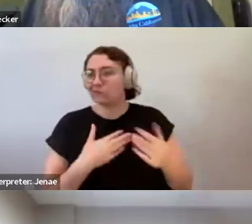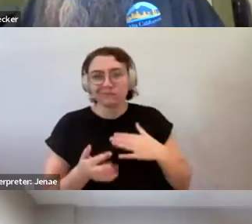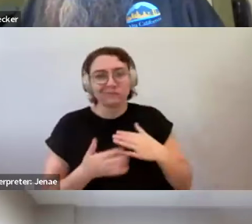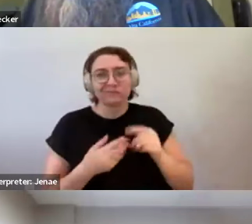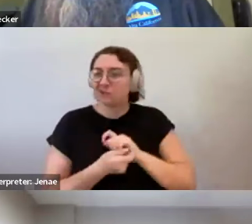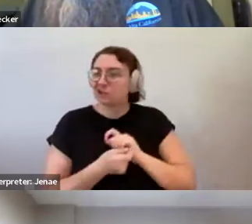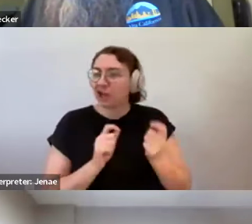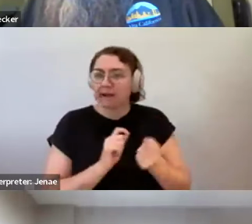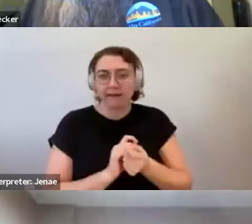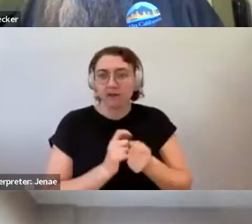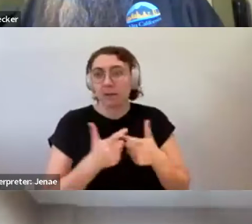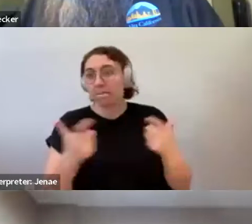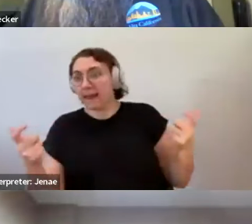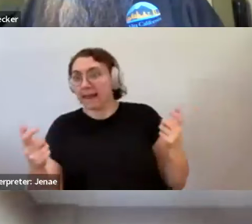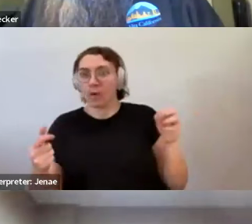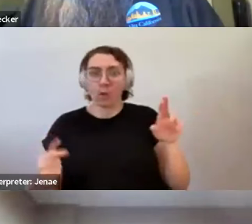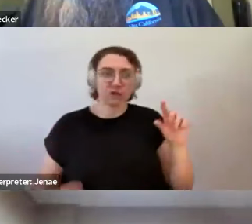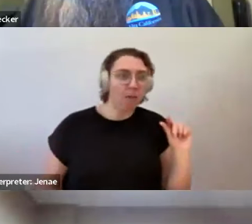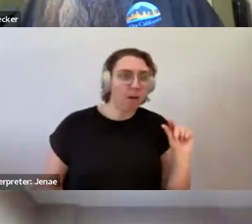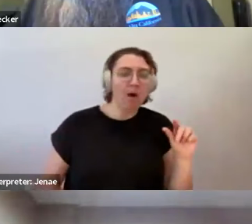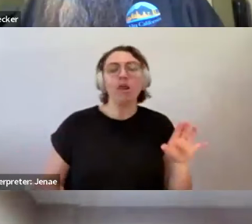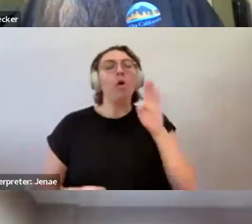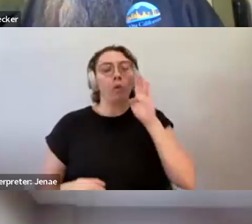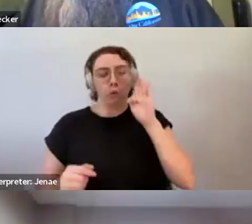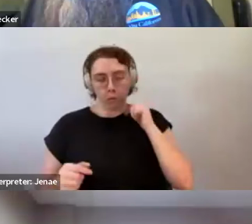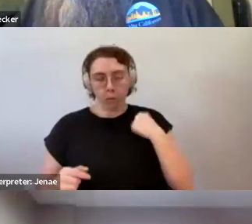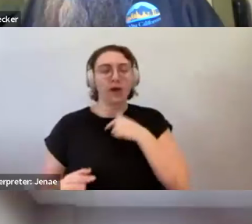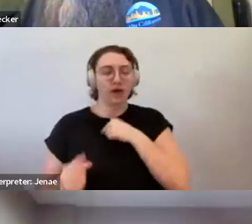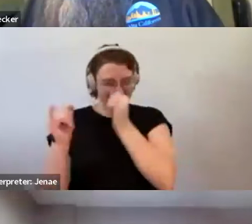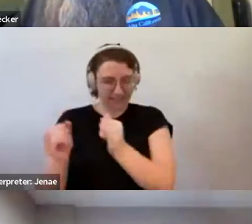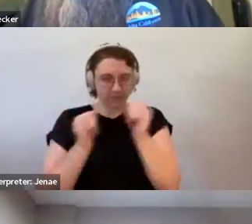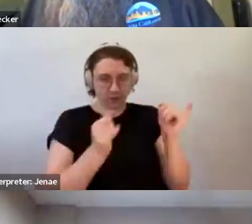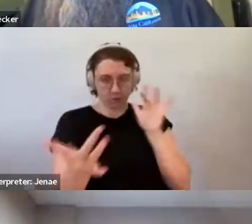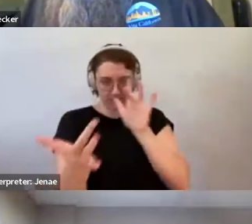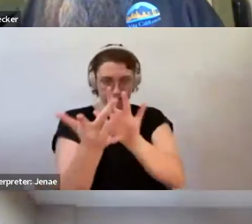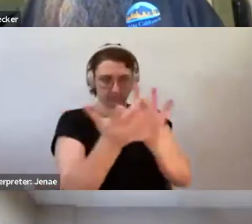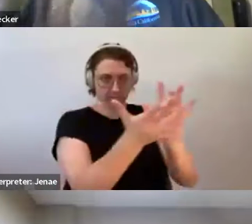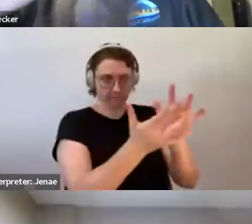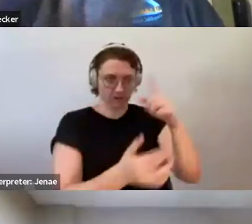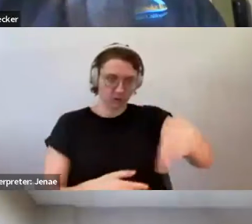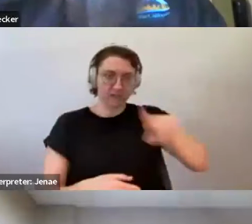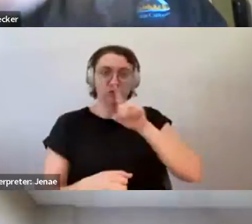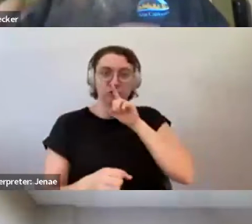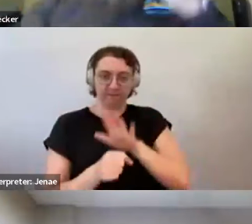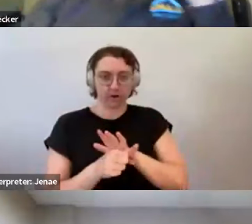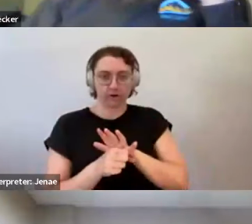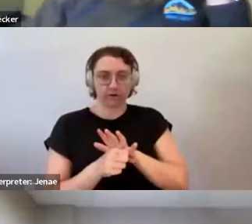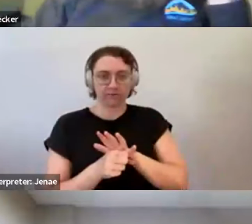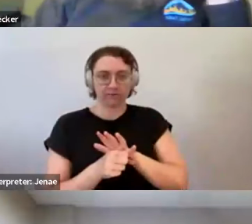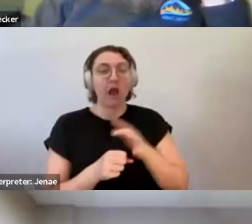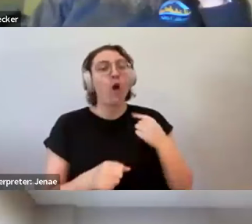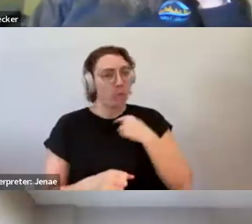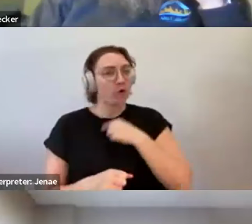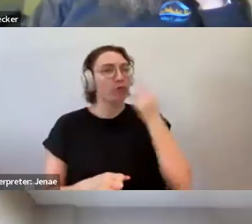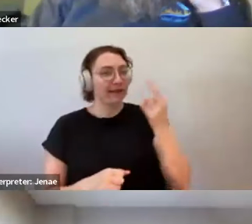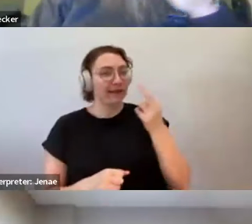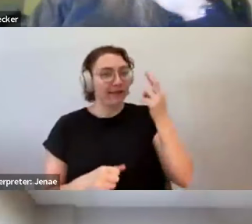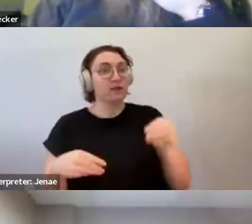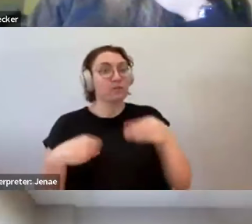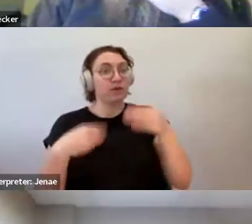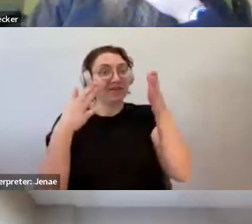considered a major or minor, we are connecting with you individually to confirm, because we're finding that providers in the directory are